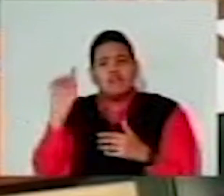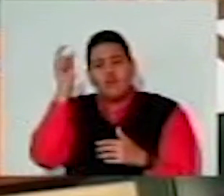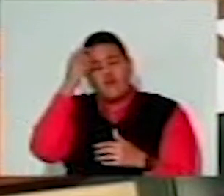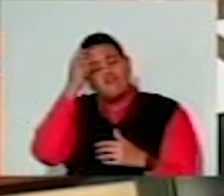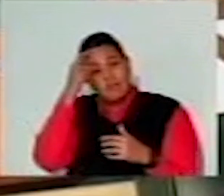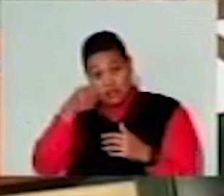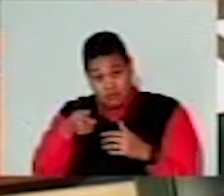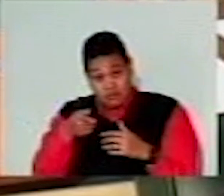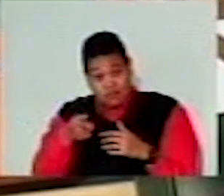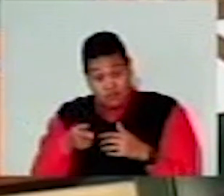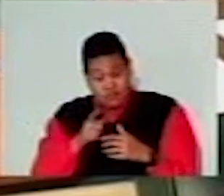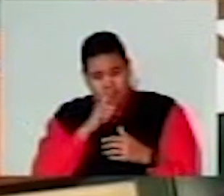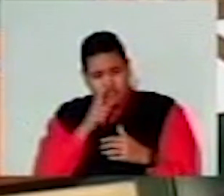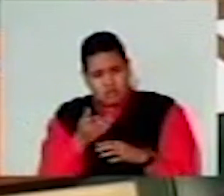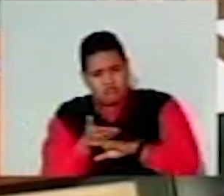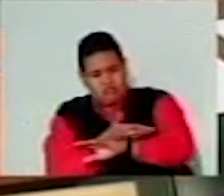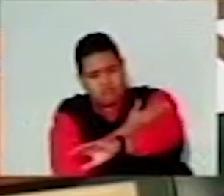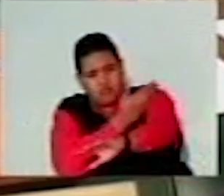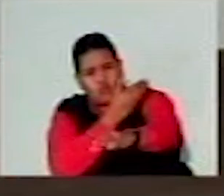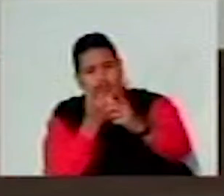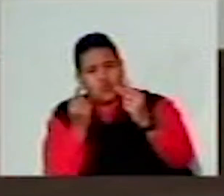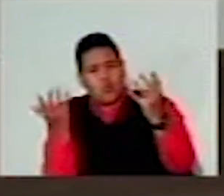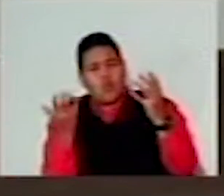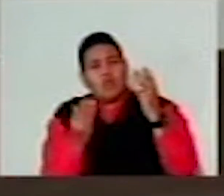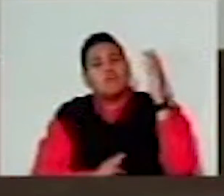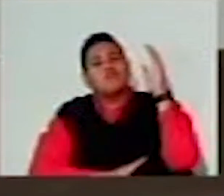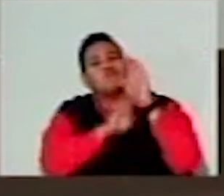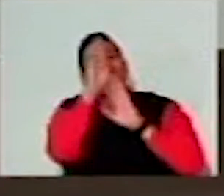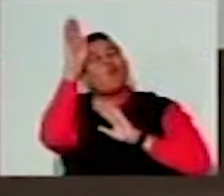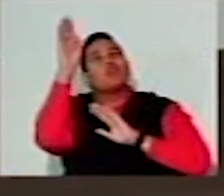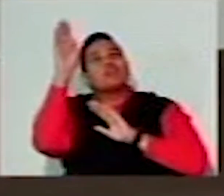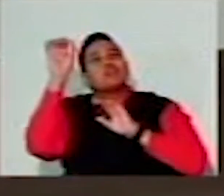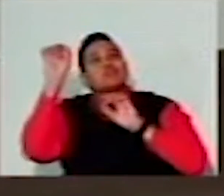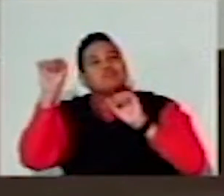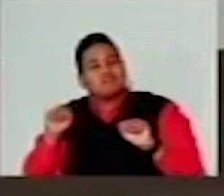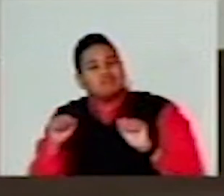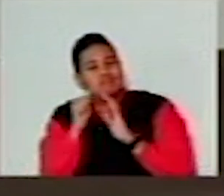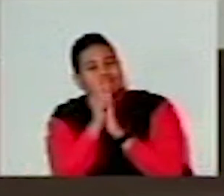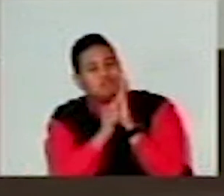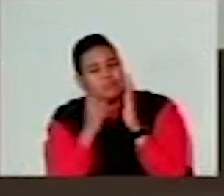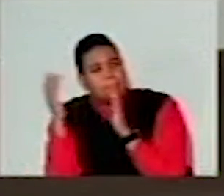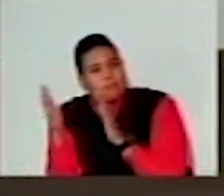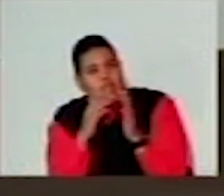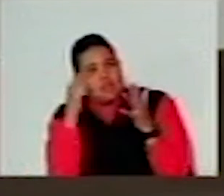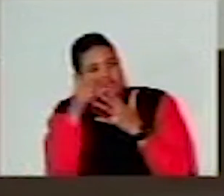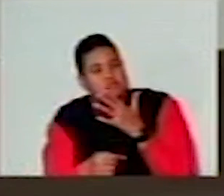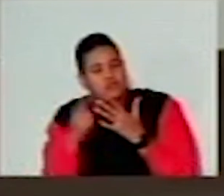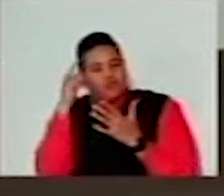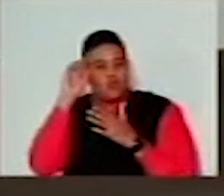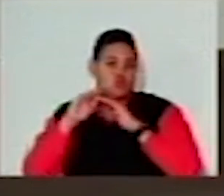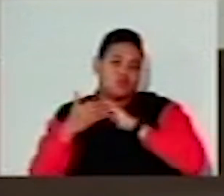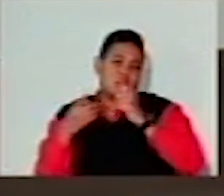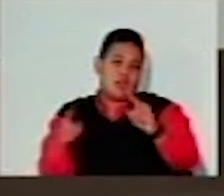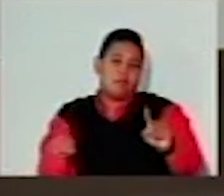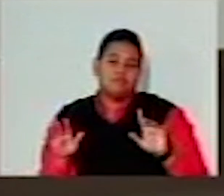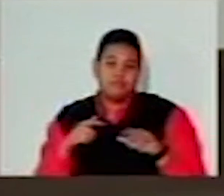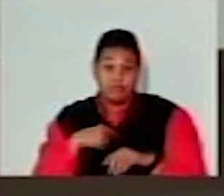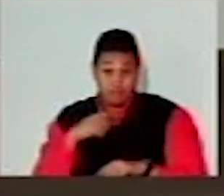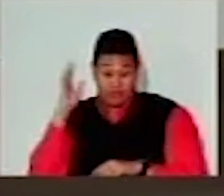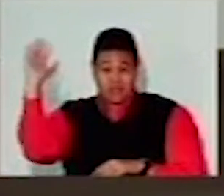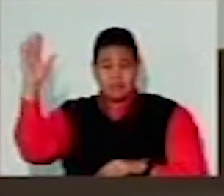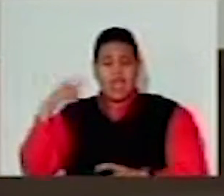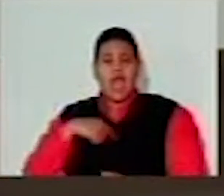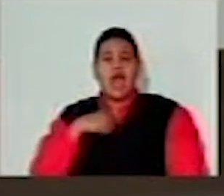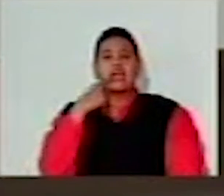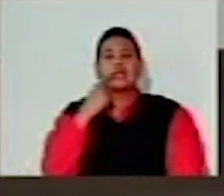government, thereby improving the growth agenda of Jamaica. Mr. Speaker, I say in